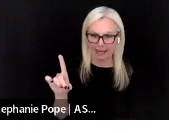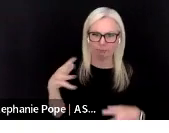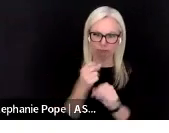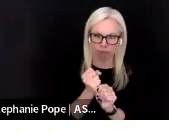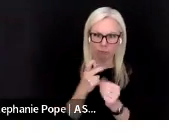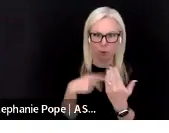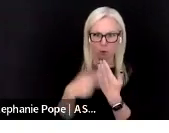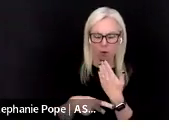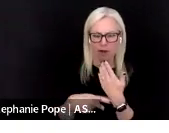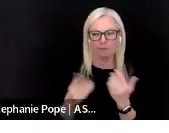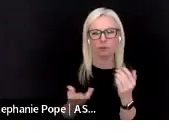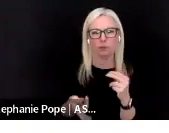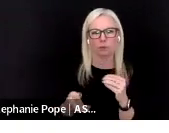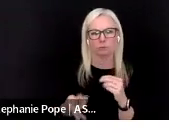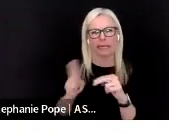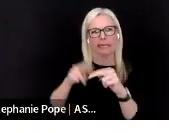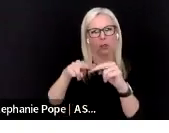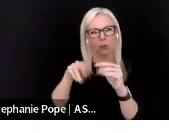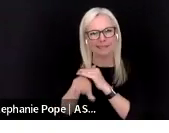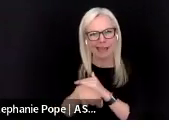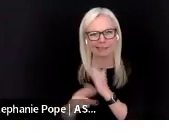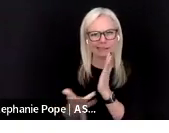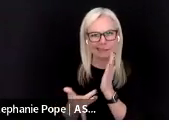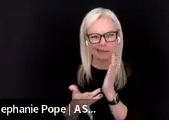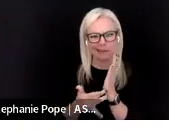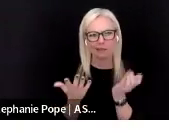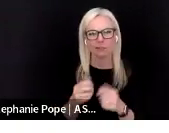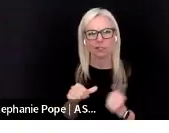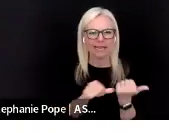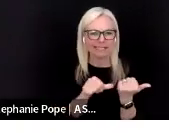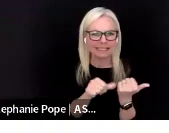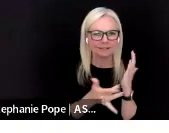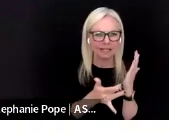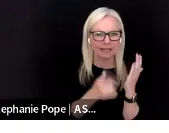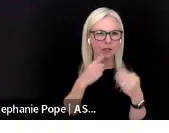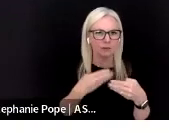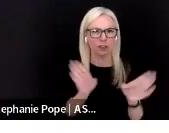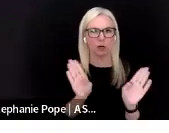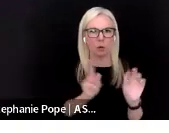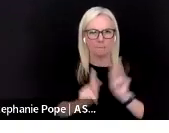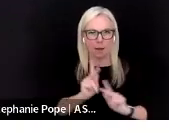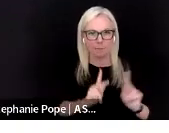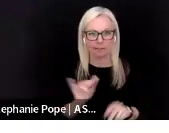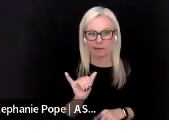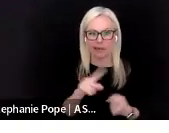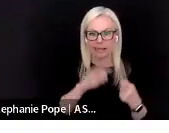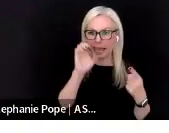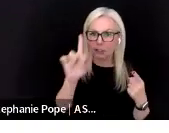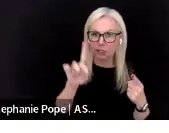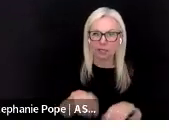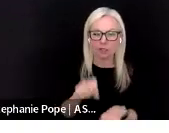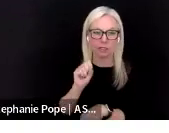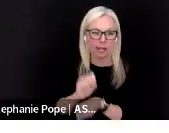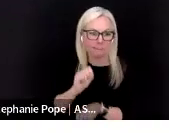of increasing access to technology, assistive technology for the general population. And that could be in areas of education, employment,